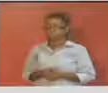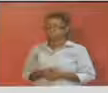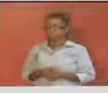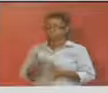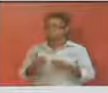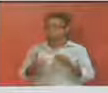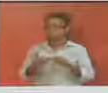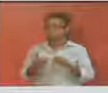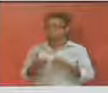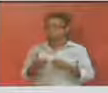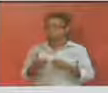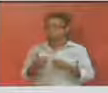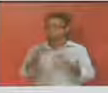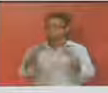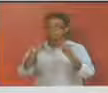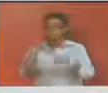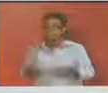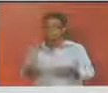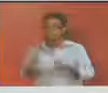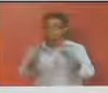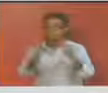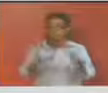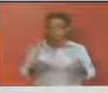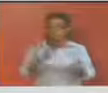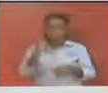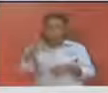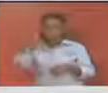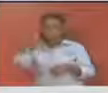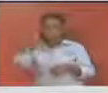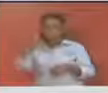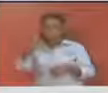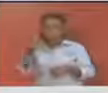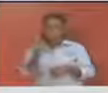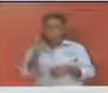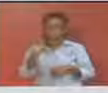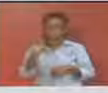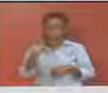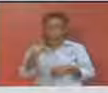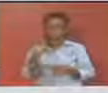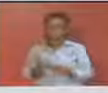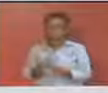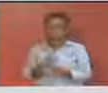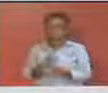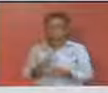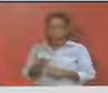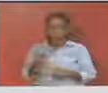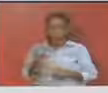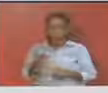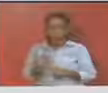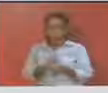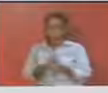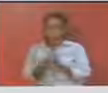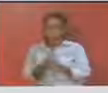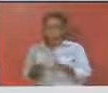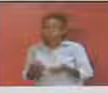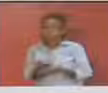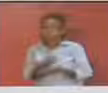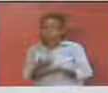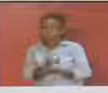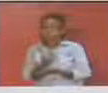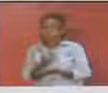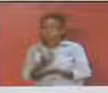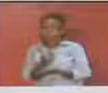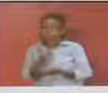sequencing that we've been doing and whether we have been seeing how many samples we've done and whether we've been seeing any other lineages in Trinidad and